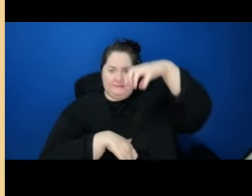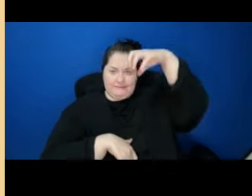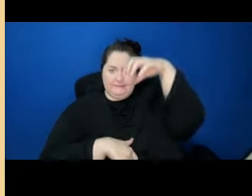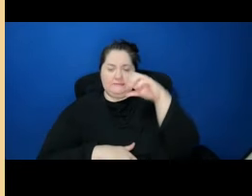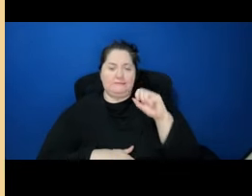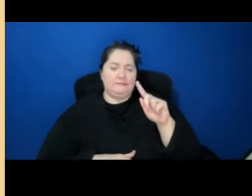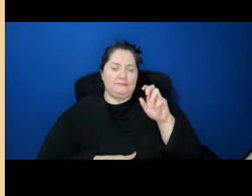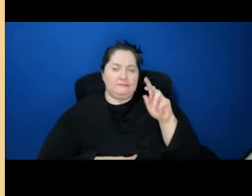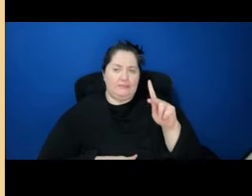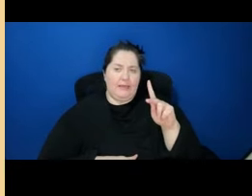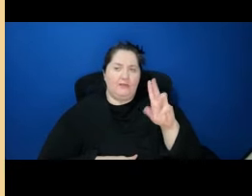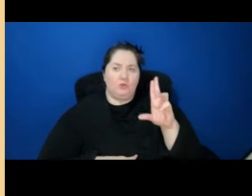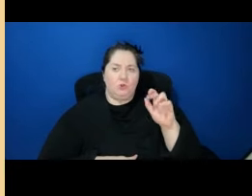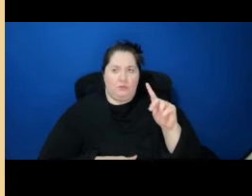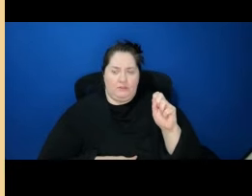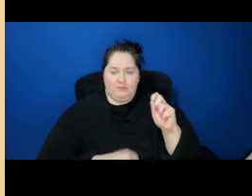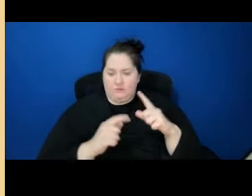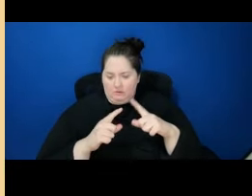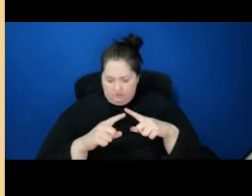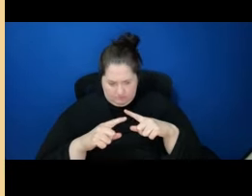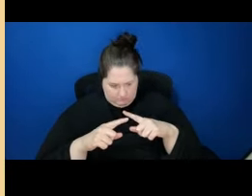all those options would be allowed